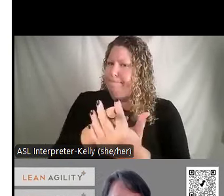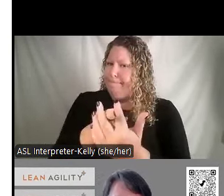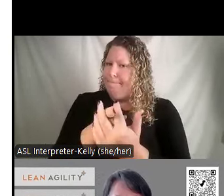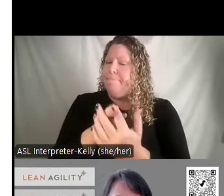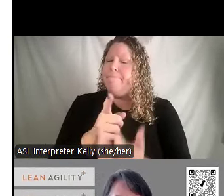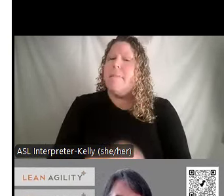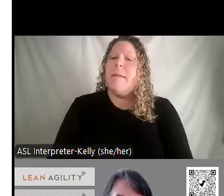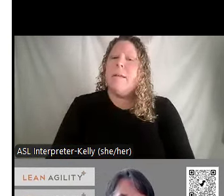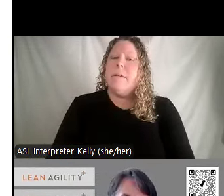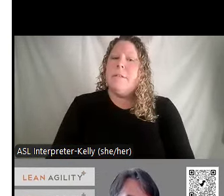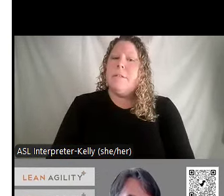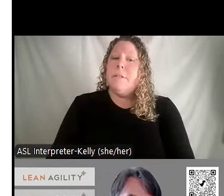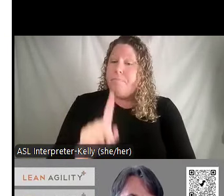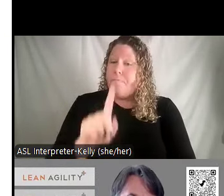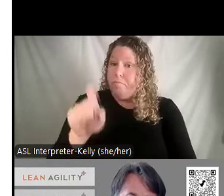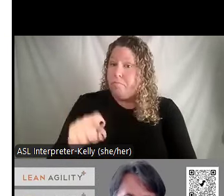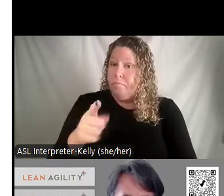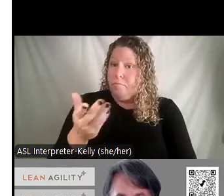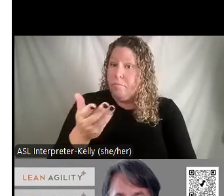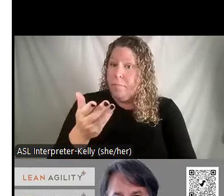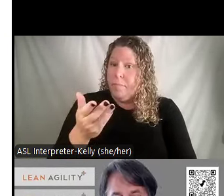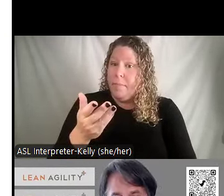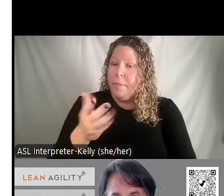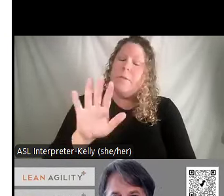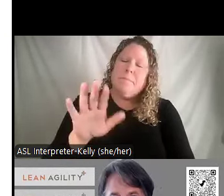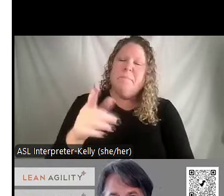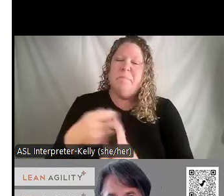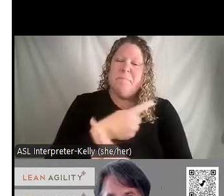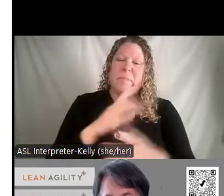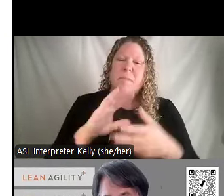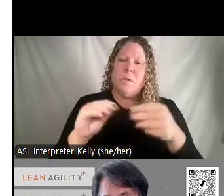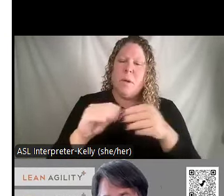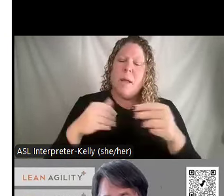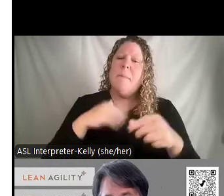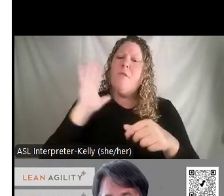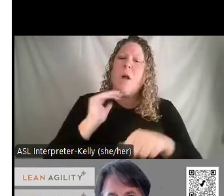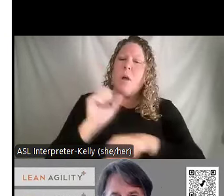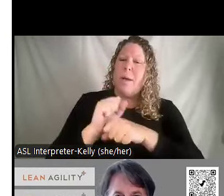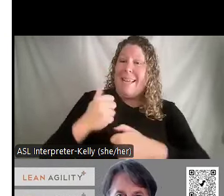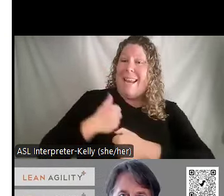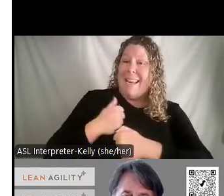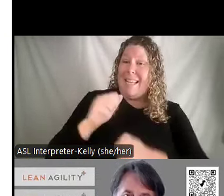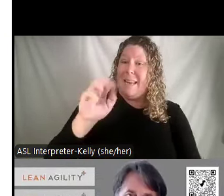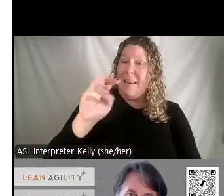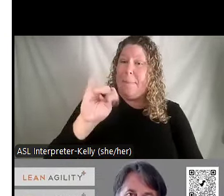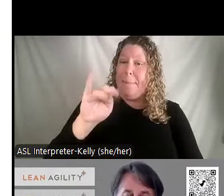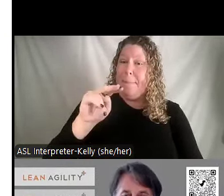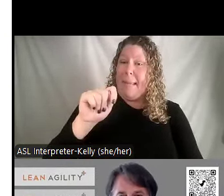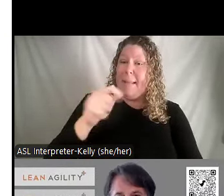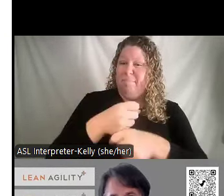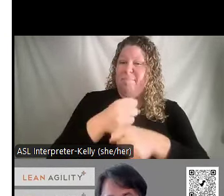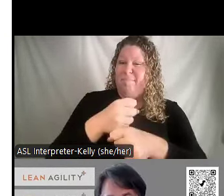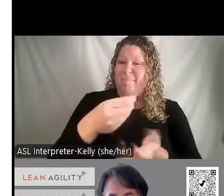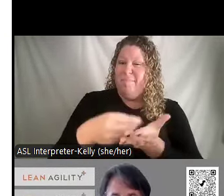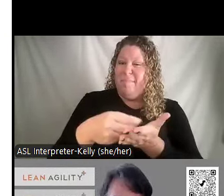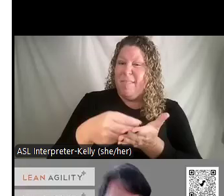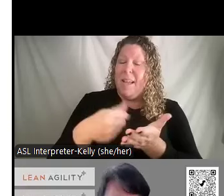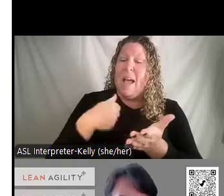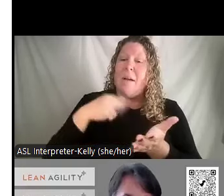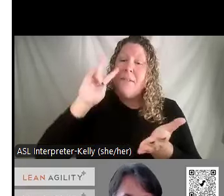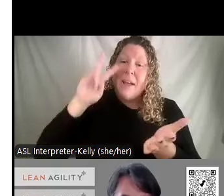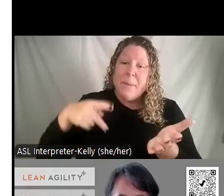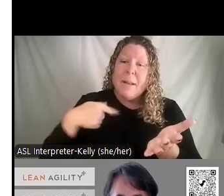And here's the question. When I worked at the Canadian Mint. So for years, I worked at the Canadian Mint. I was a vice president. I was in charge of lean. I was in